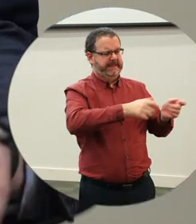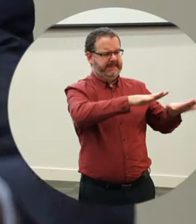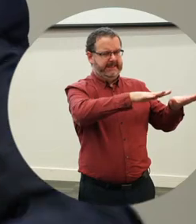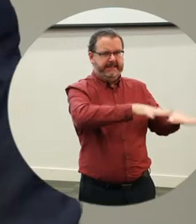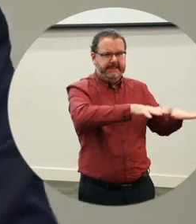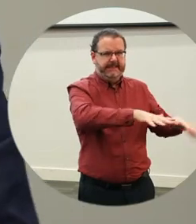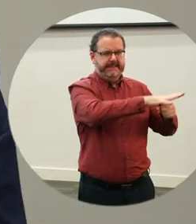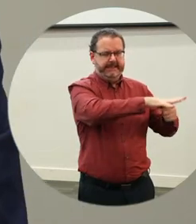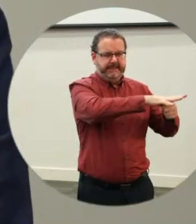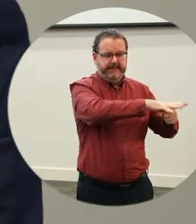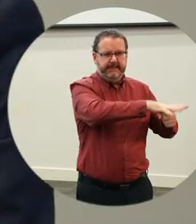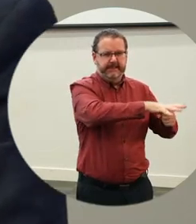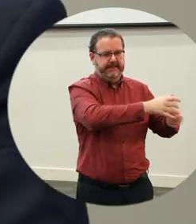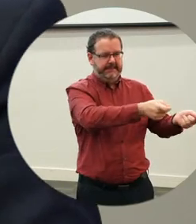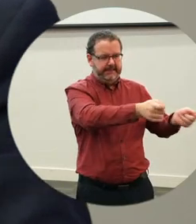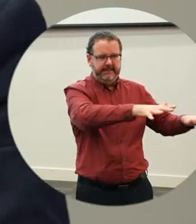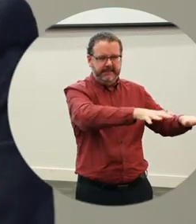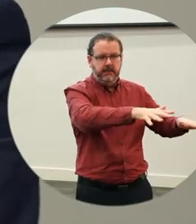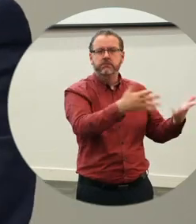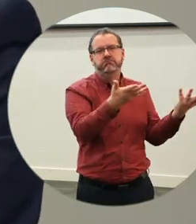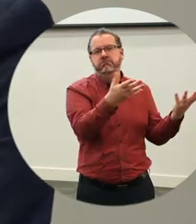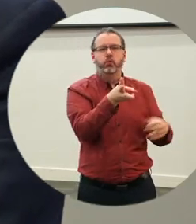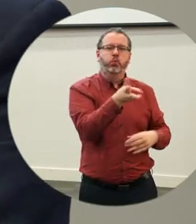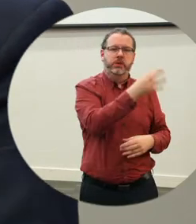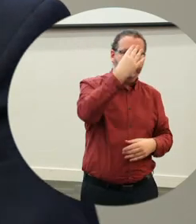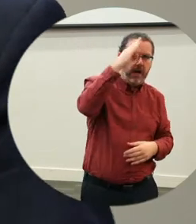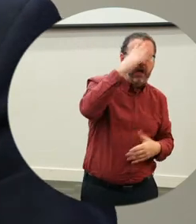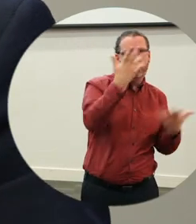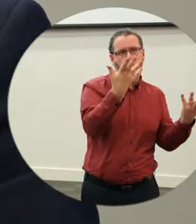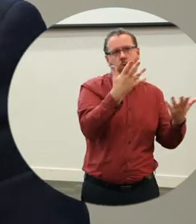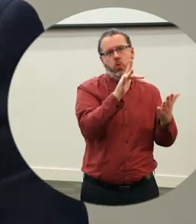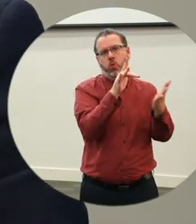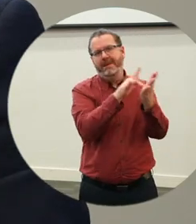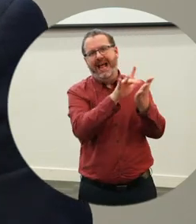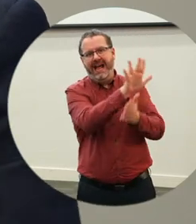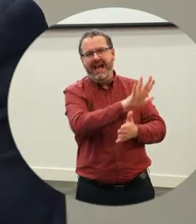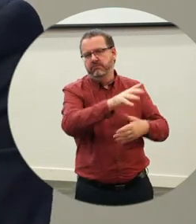under control, whether it was in the west of Ireland or the south of the Midlands or wherever.